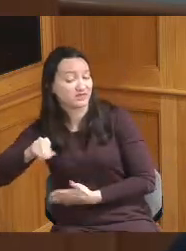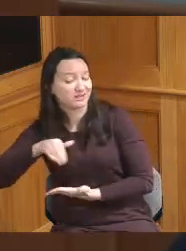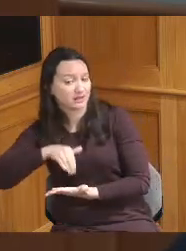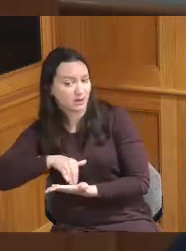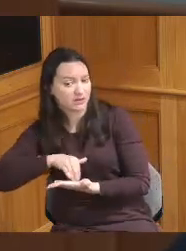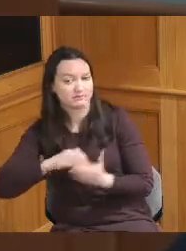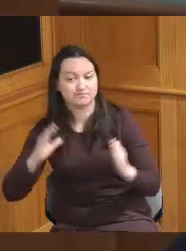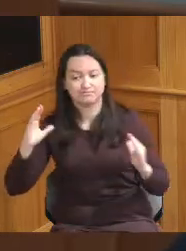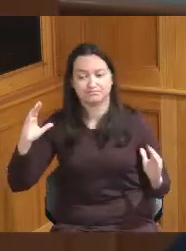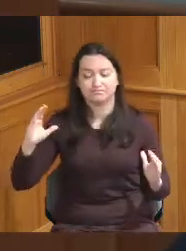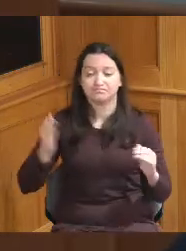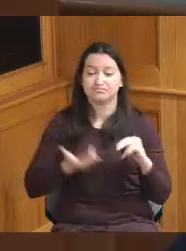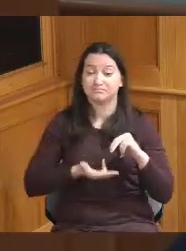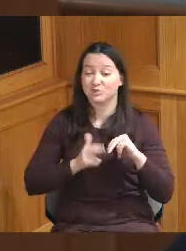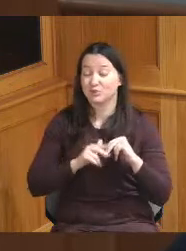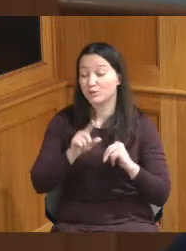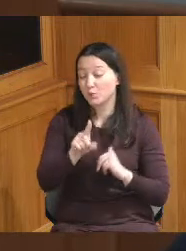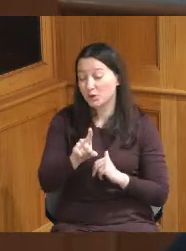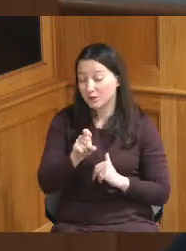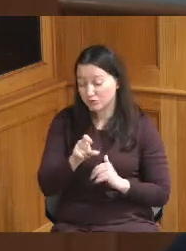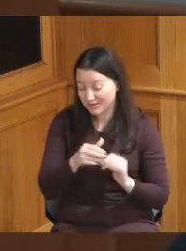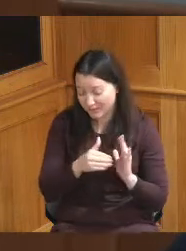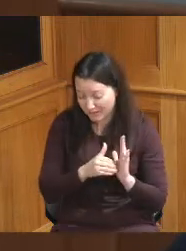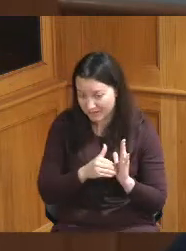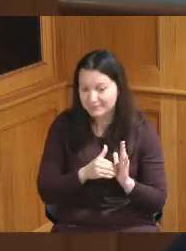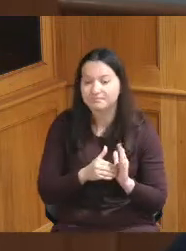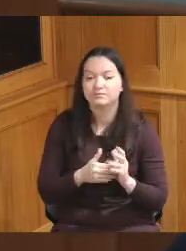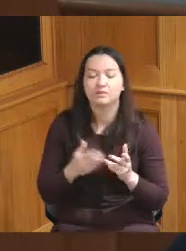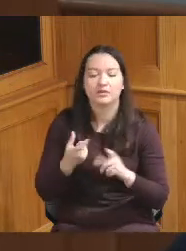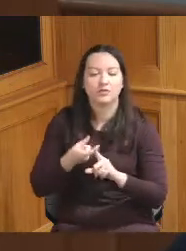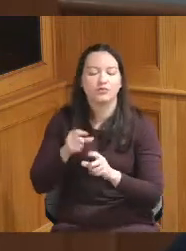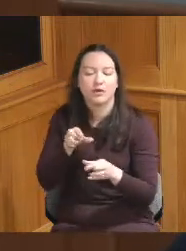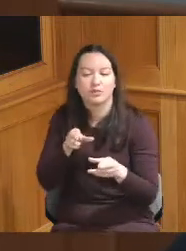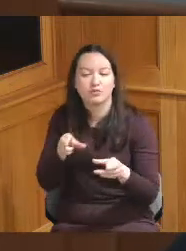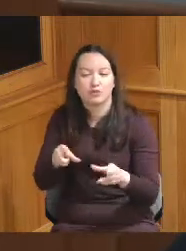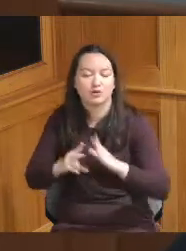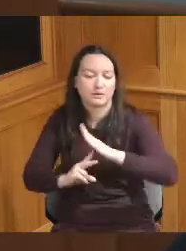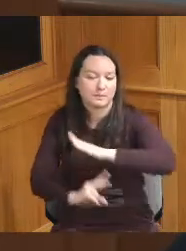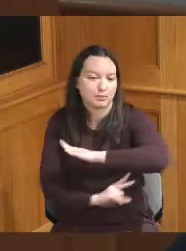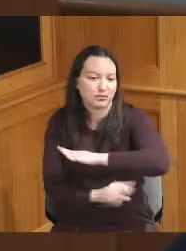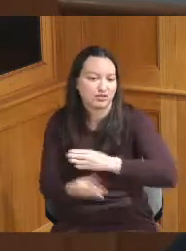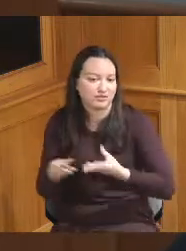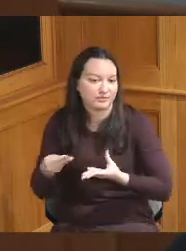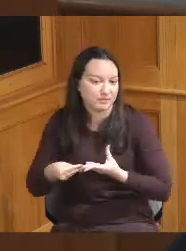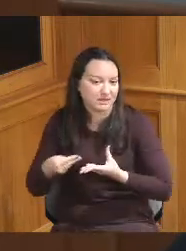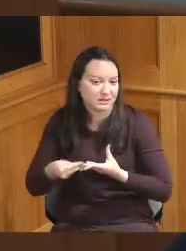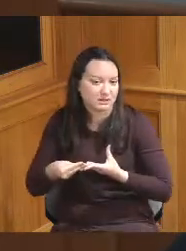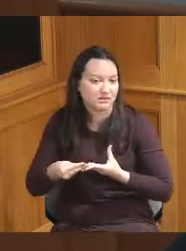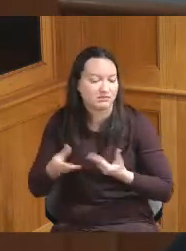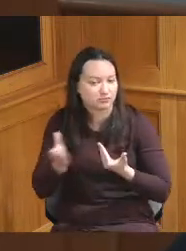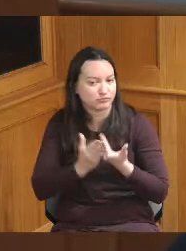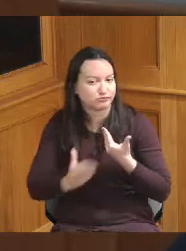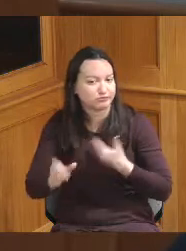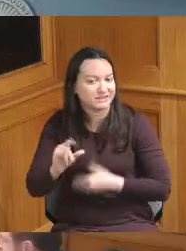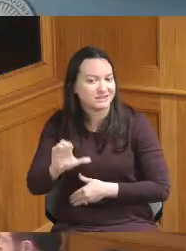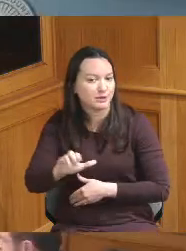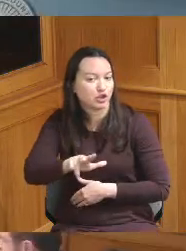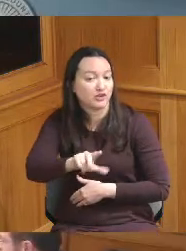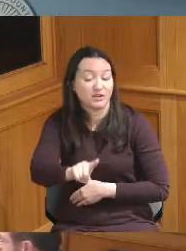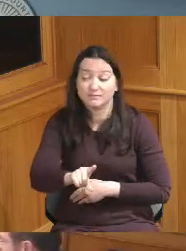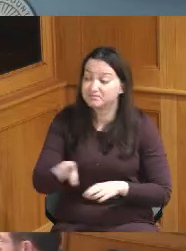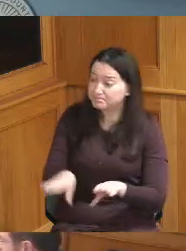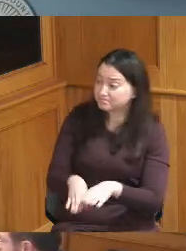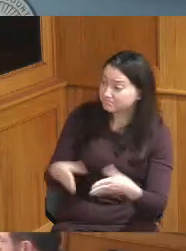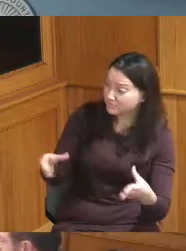is an increase of $100,000 out of the Road and Bridge Fund to get us through the remainder of the year. Okay. Open it